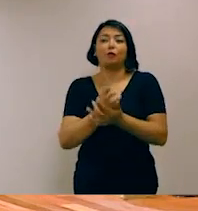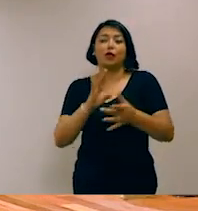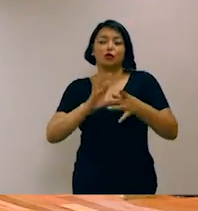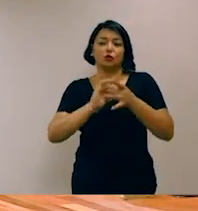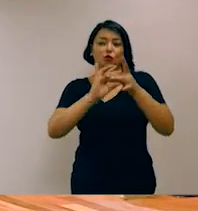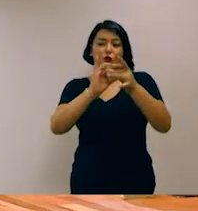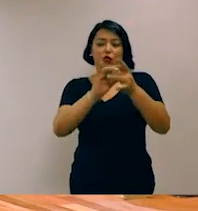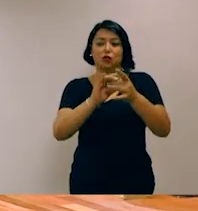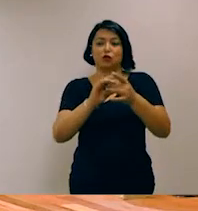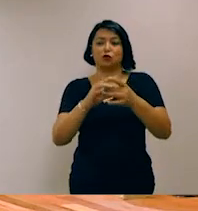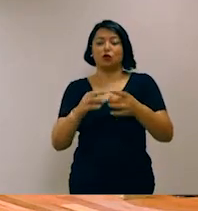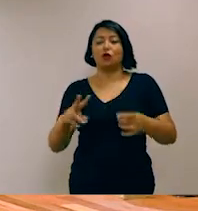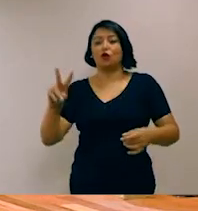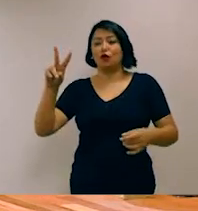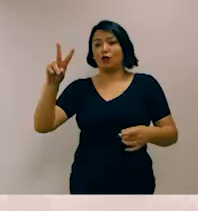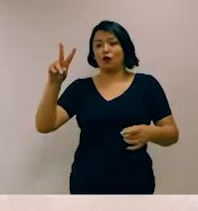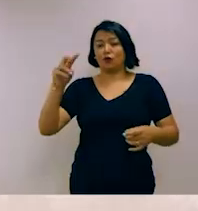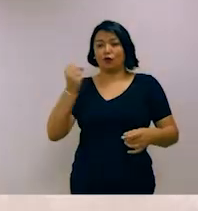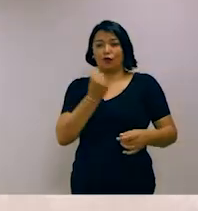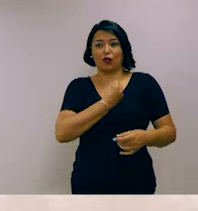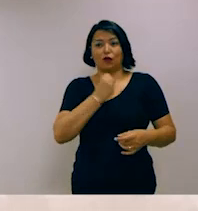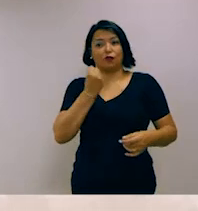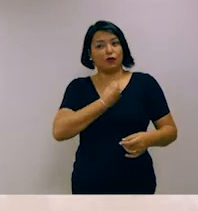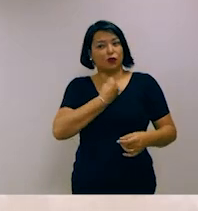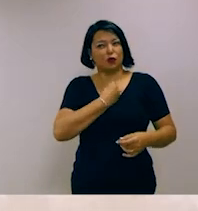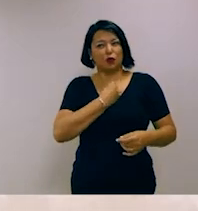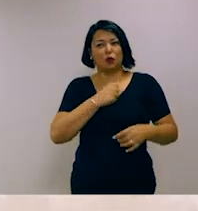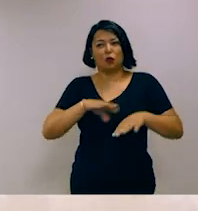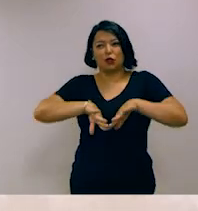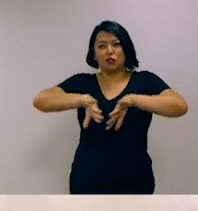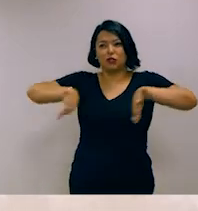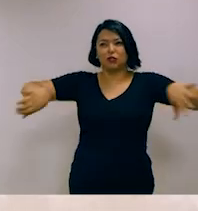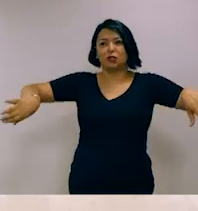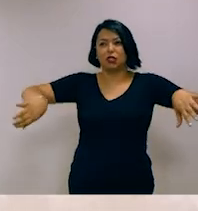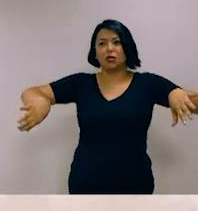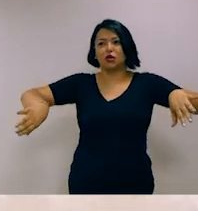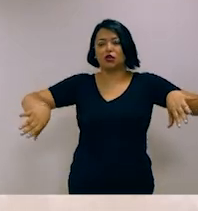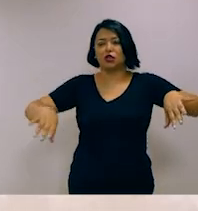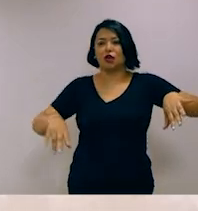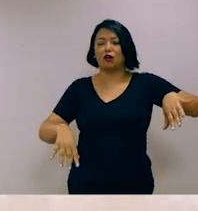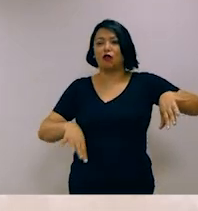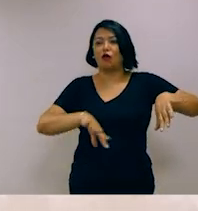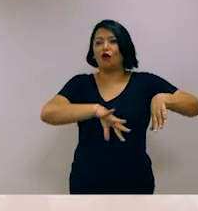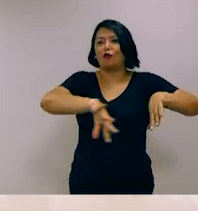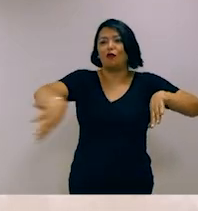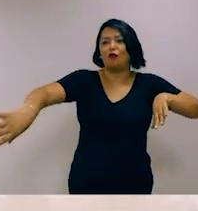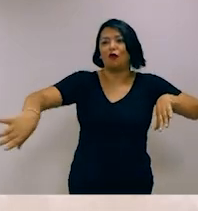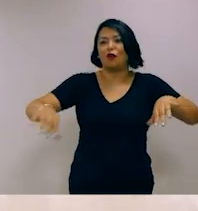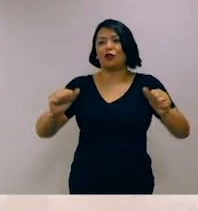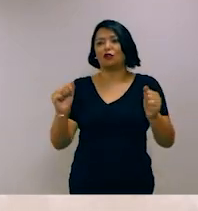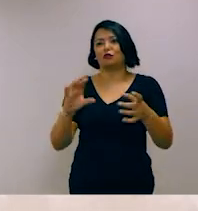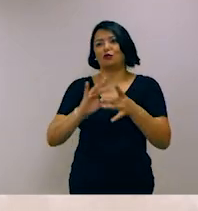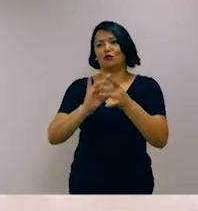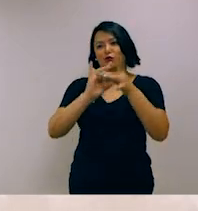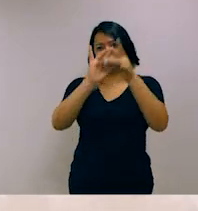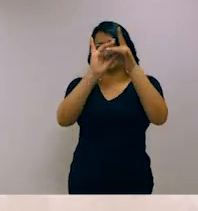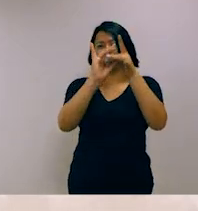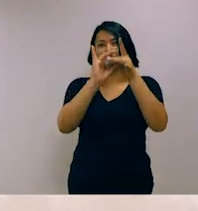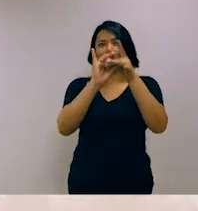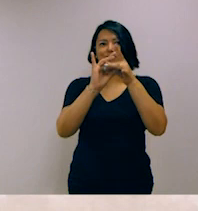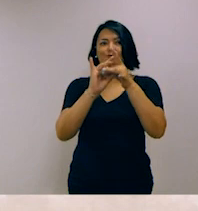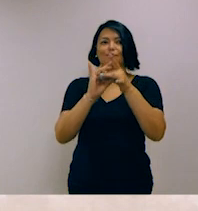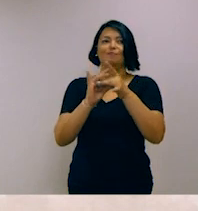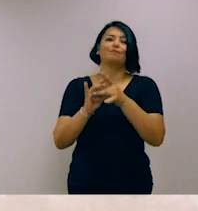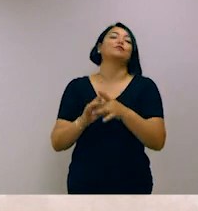is the main idea. Sentiment analysis or feeling analysis. This is a classification